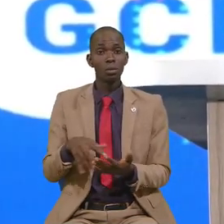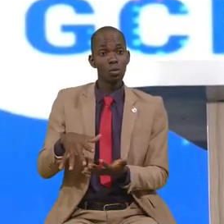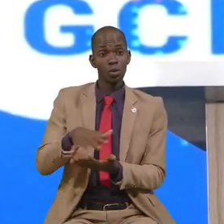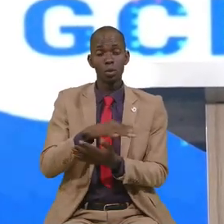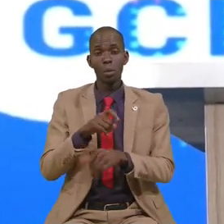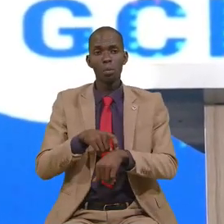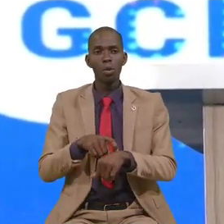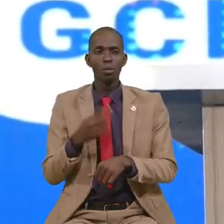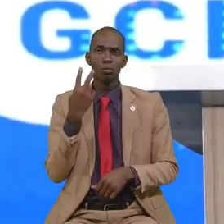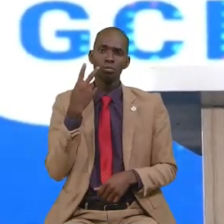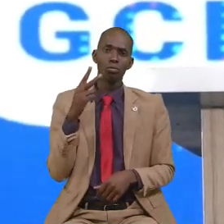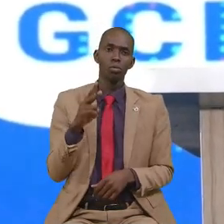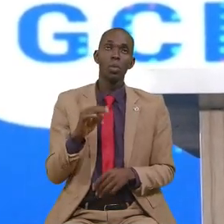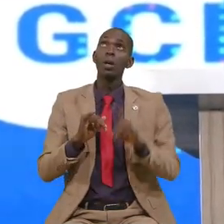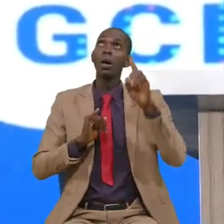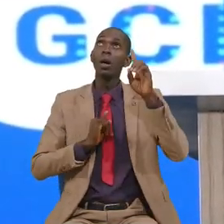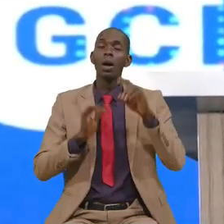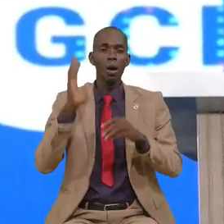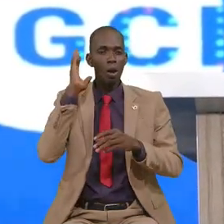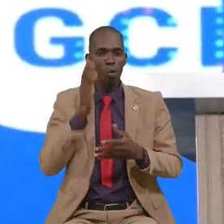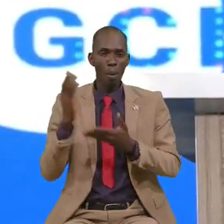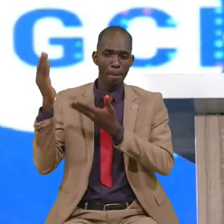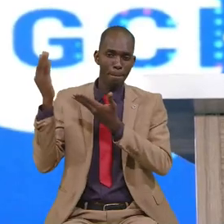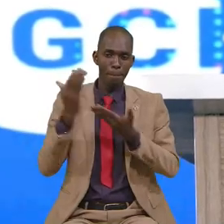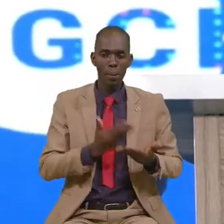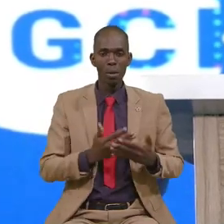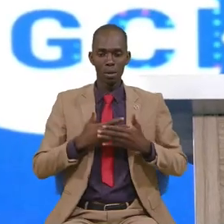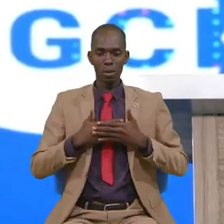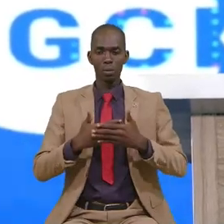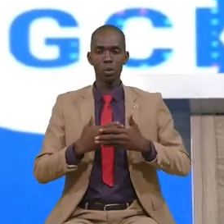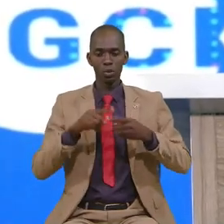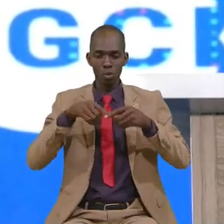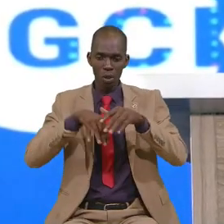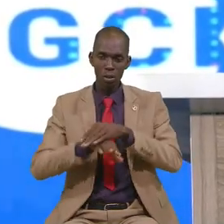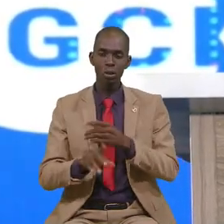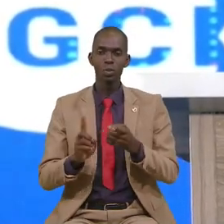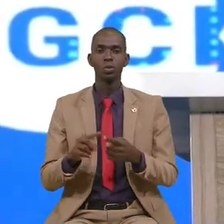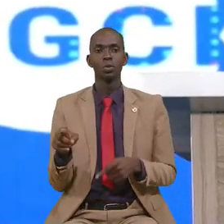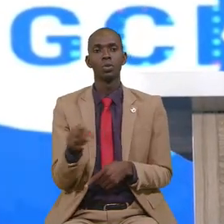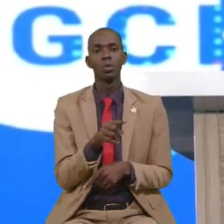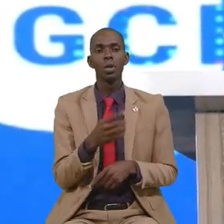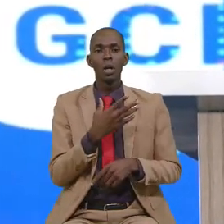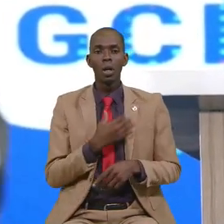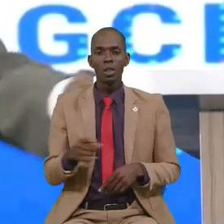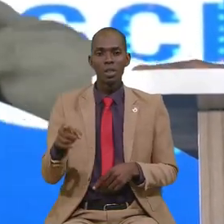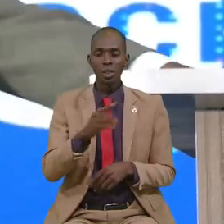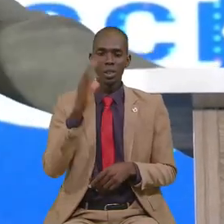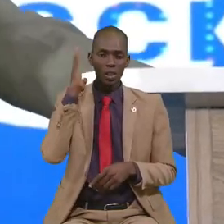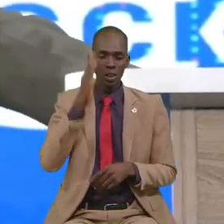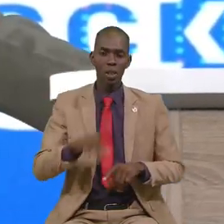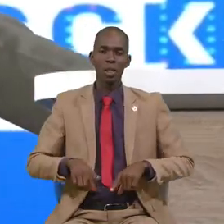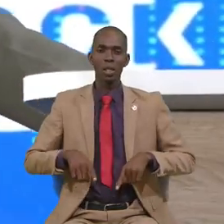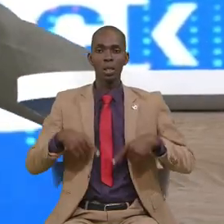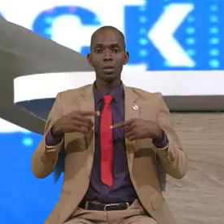I will cause breath to enter into you, and ye shall live." Verse